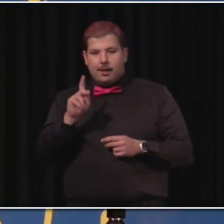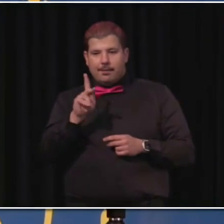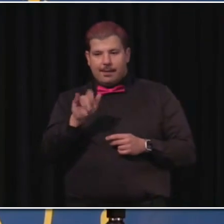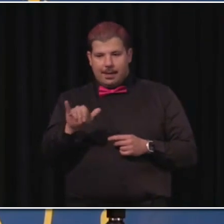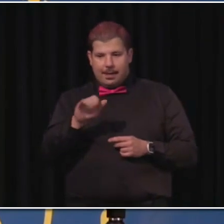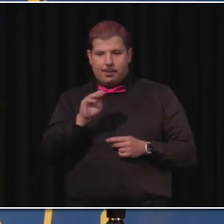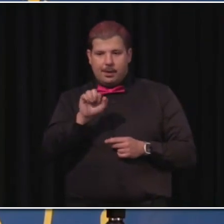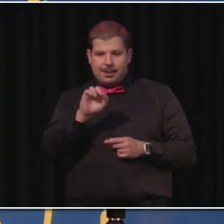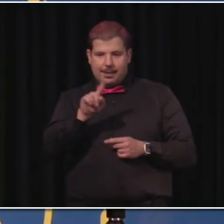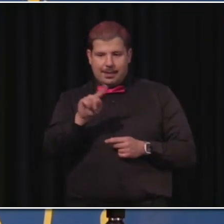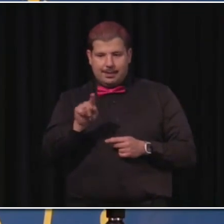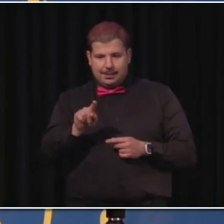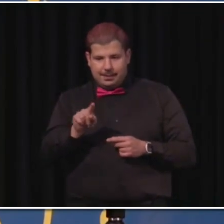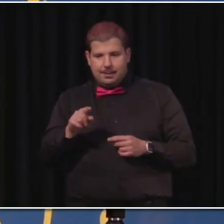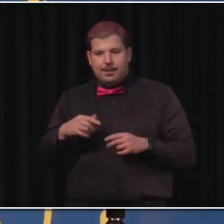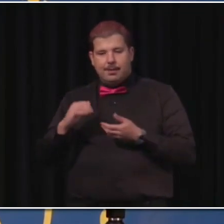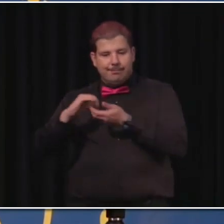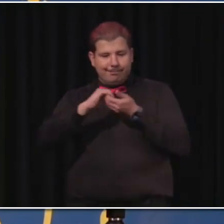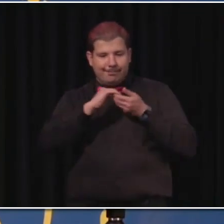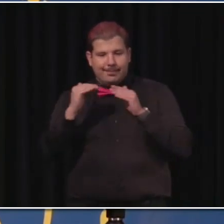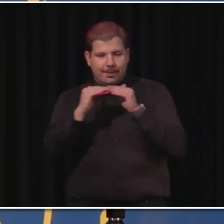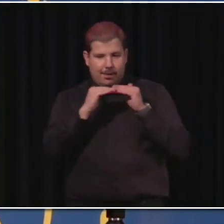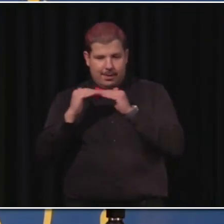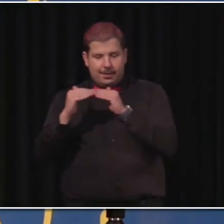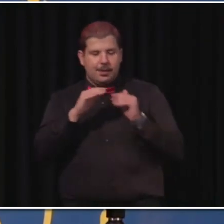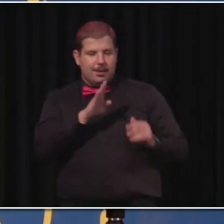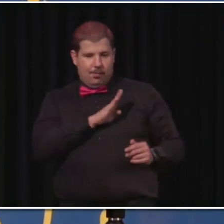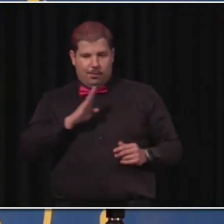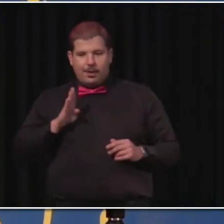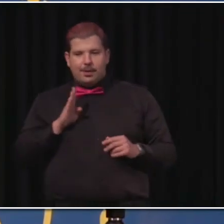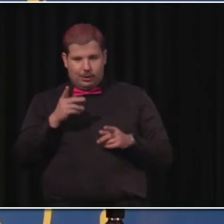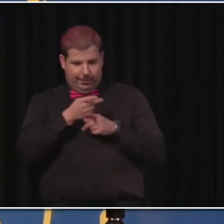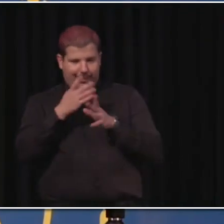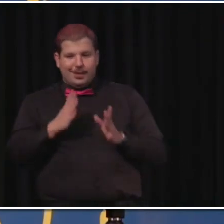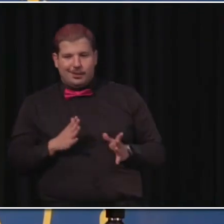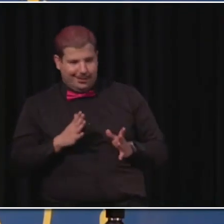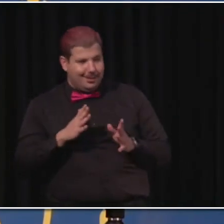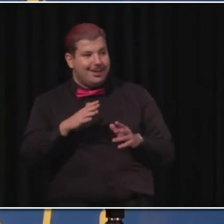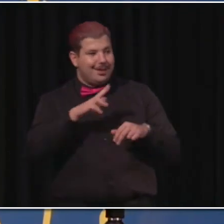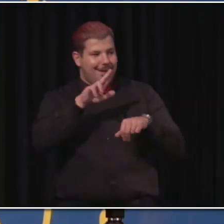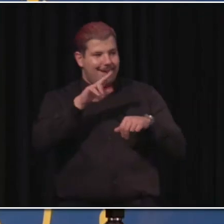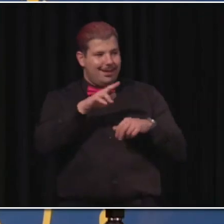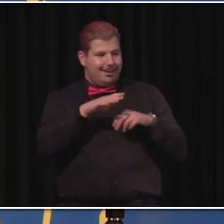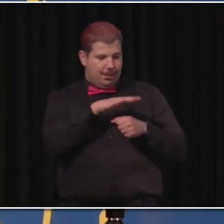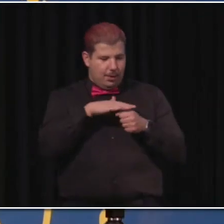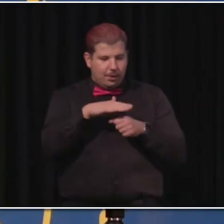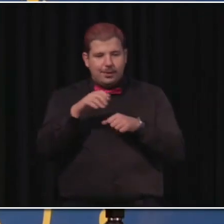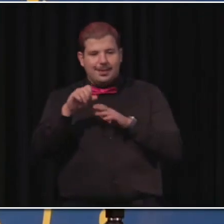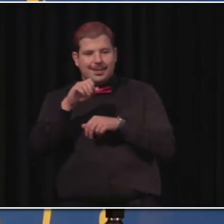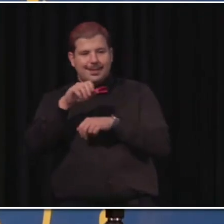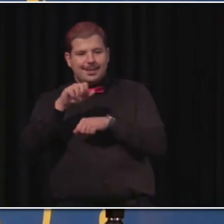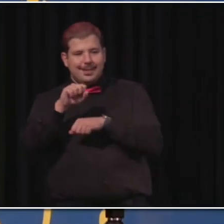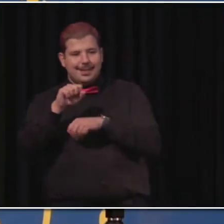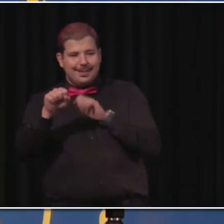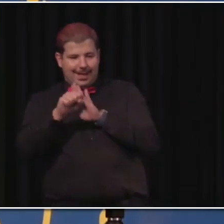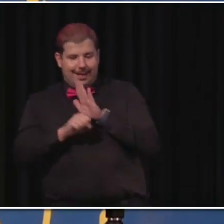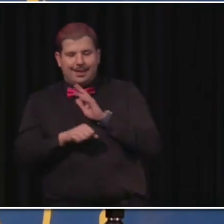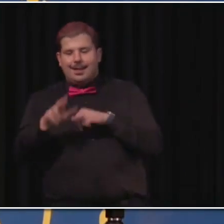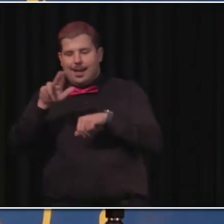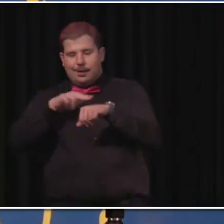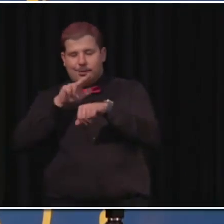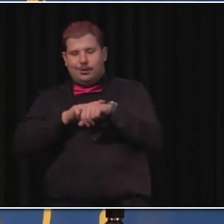and all my colleagues on the County Board of Supervisors, as well as our local, state, and national representatives and